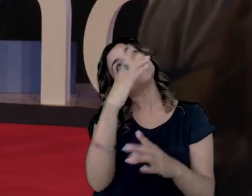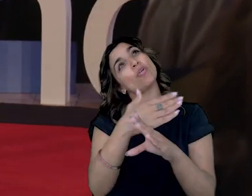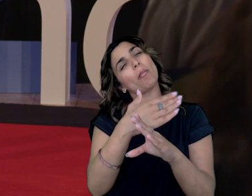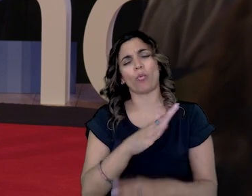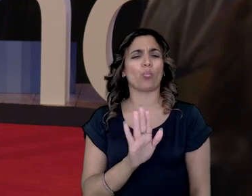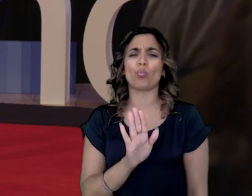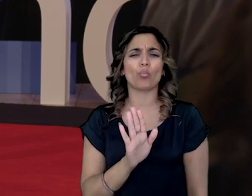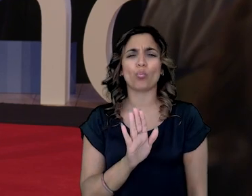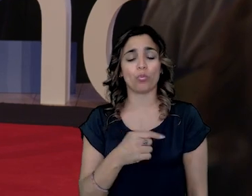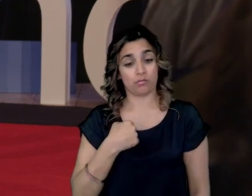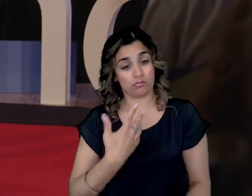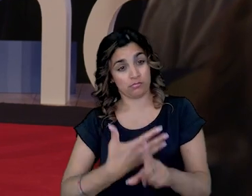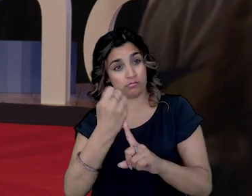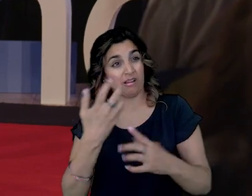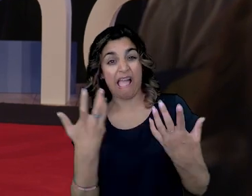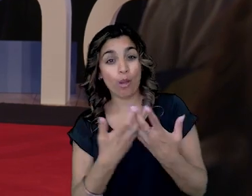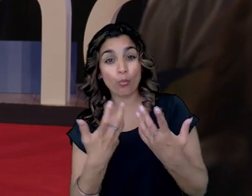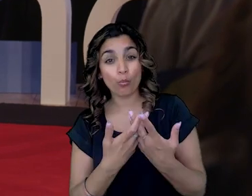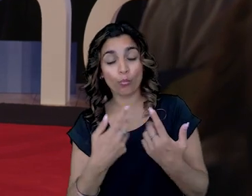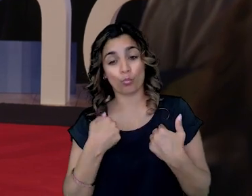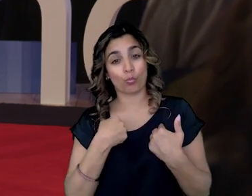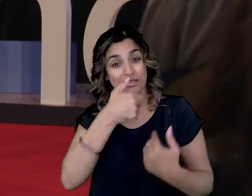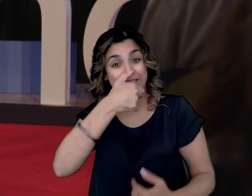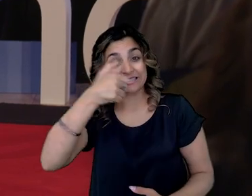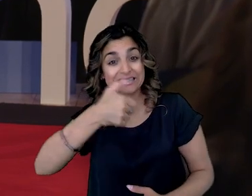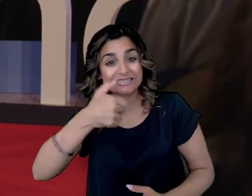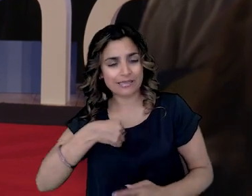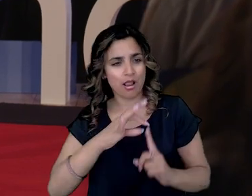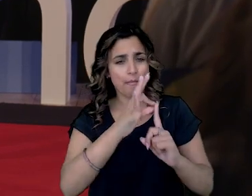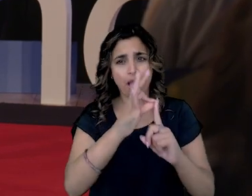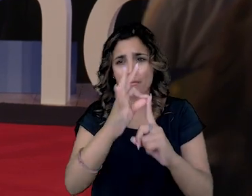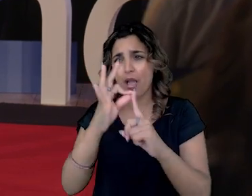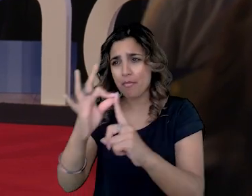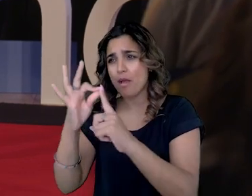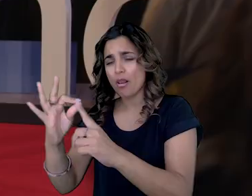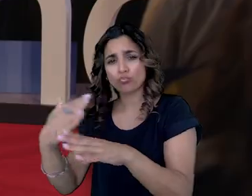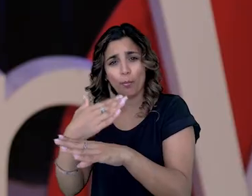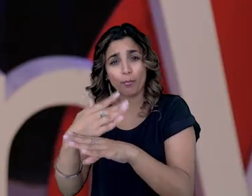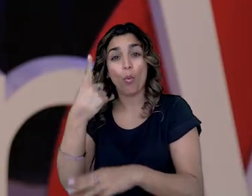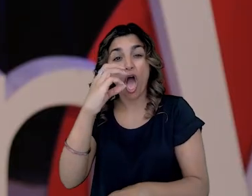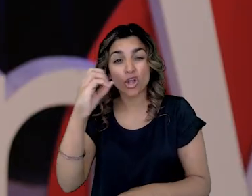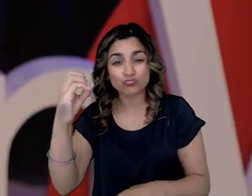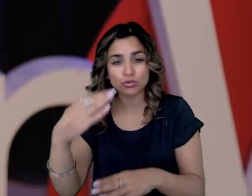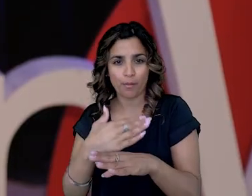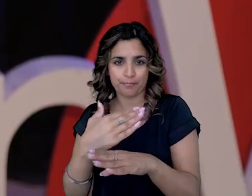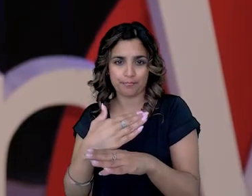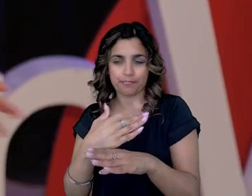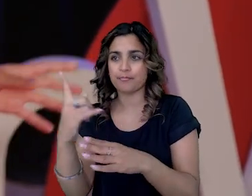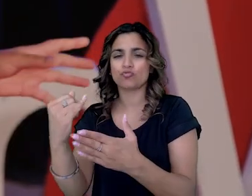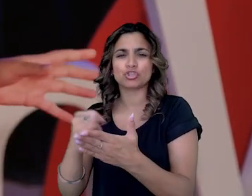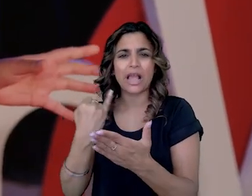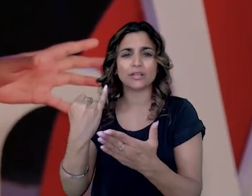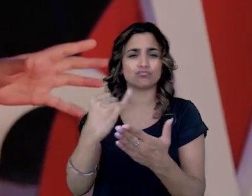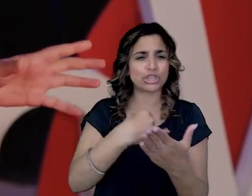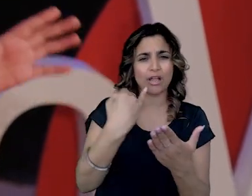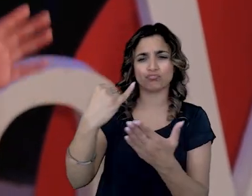it was as a result of being rejected from over 100 jobs at the age of 16. and it wasn't